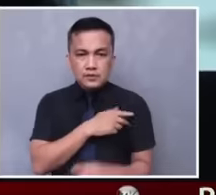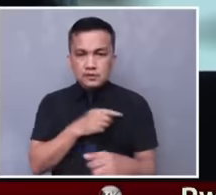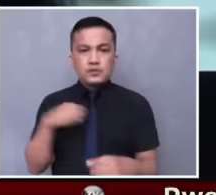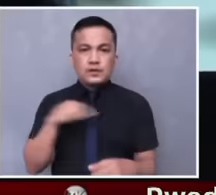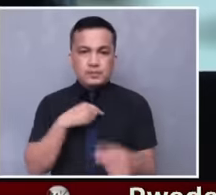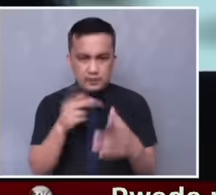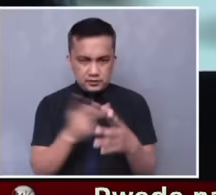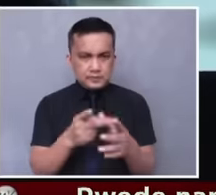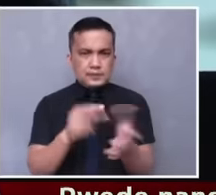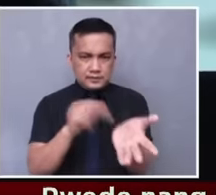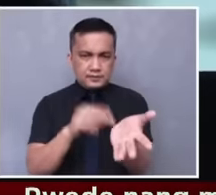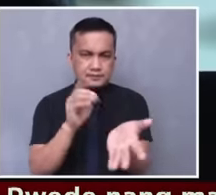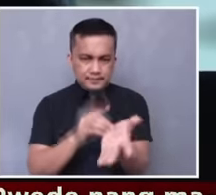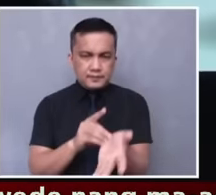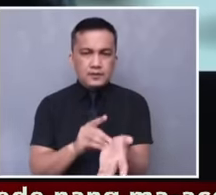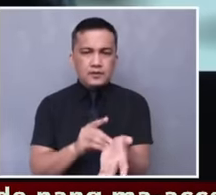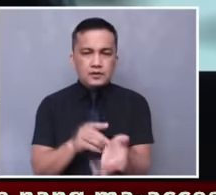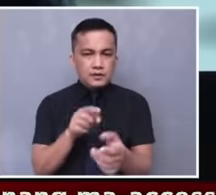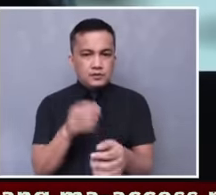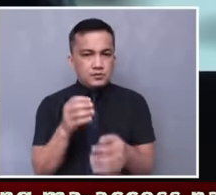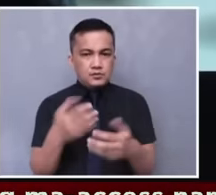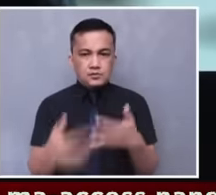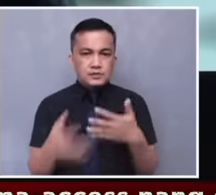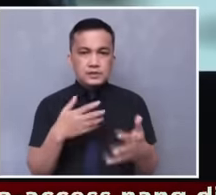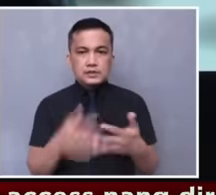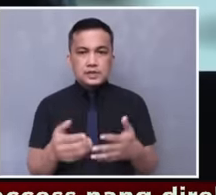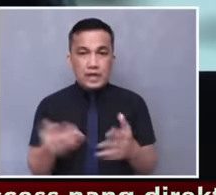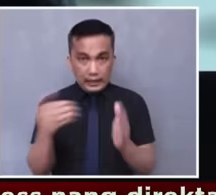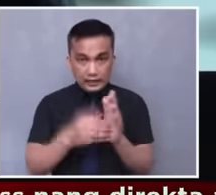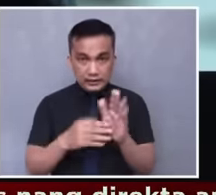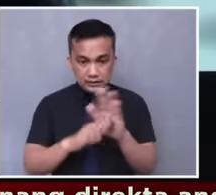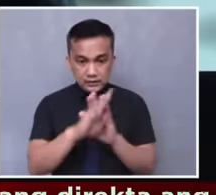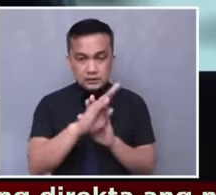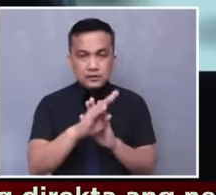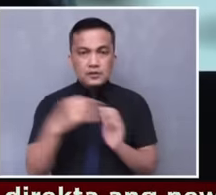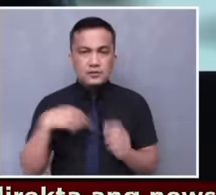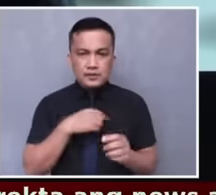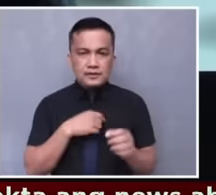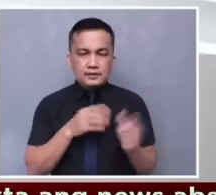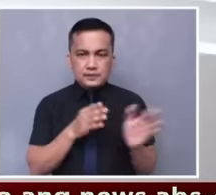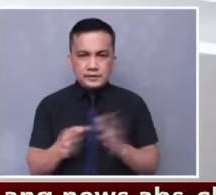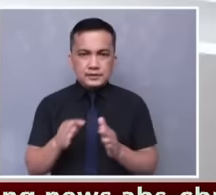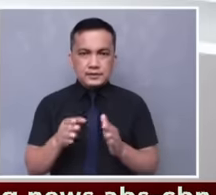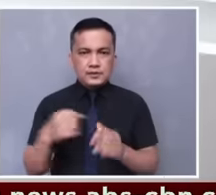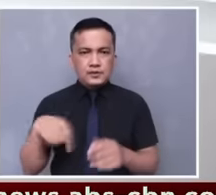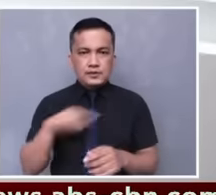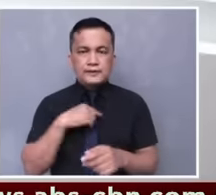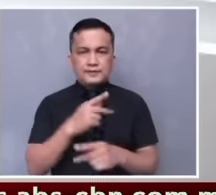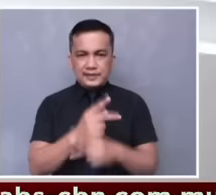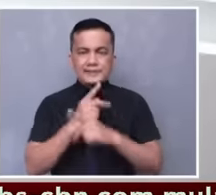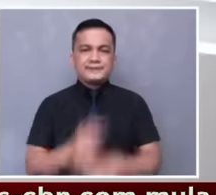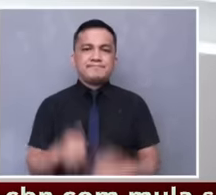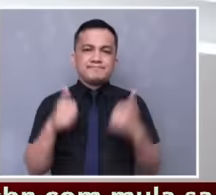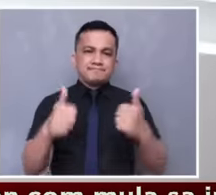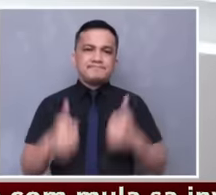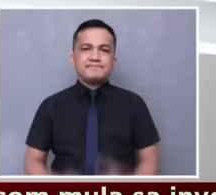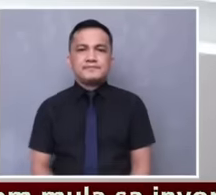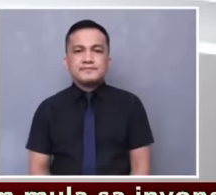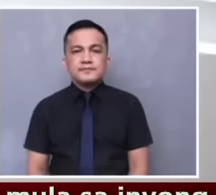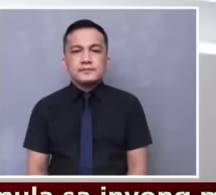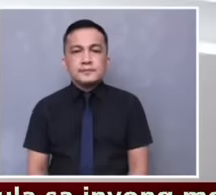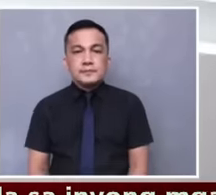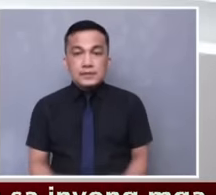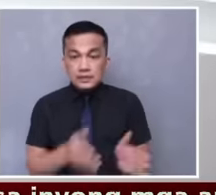workers. Para if in case meron uling surge, at least we are prepared and we are also protected. Sabi naman ng Private